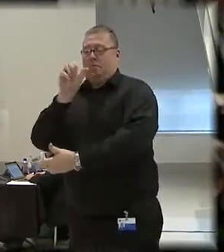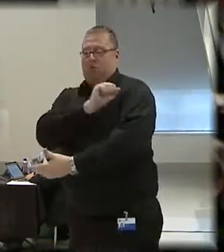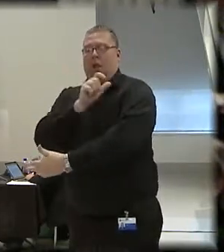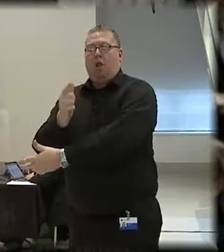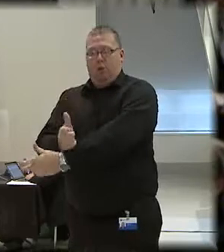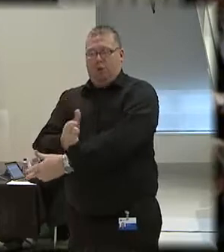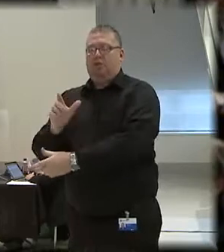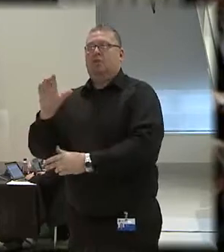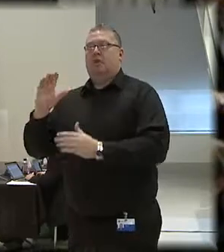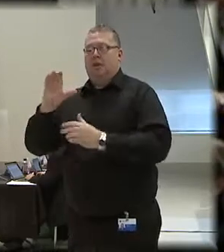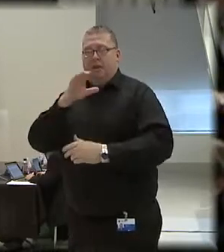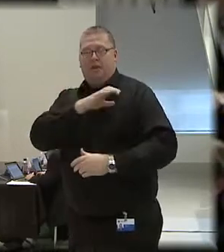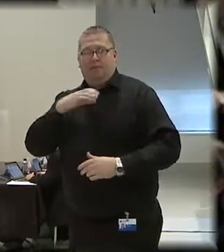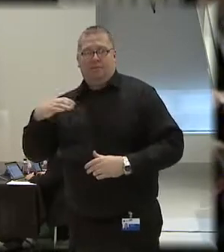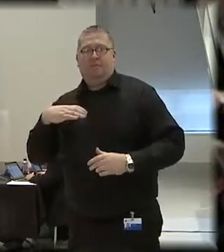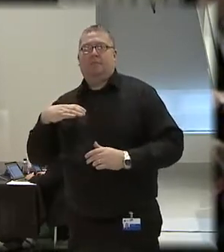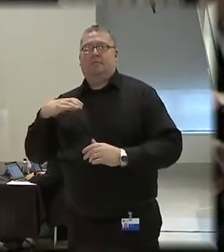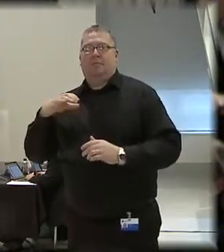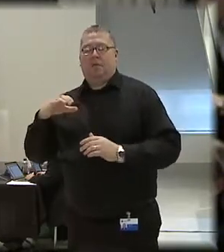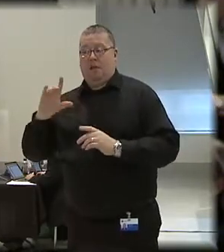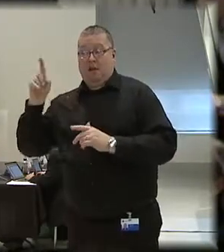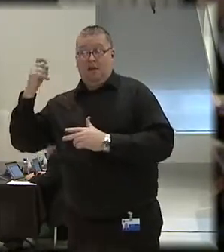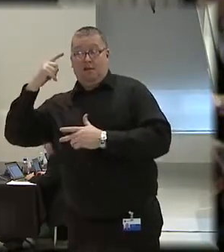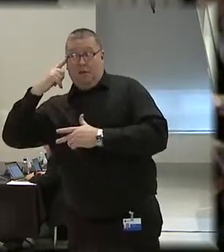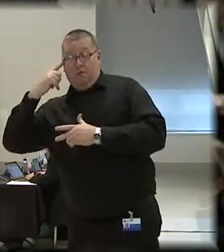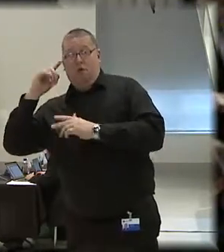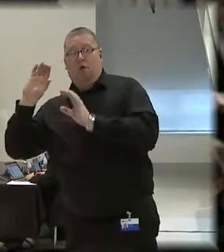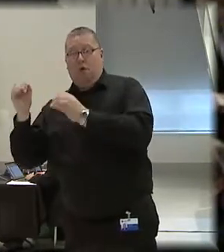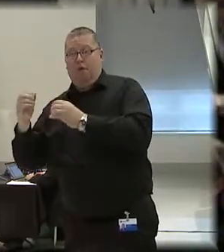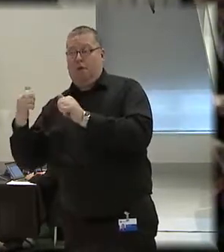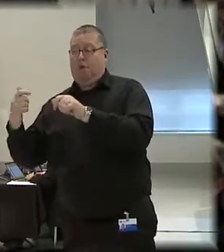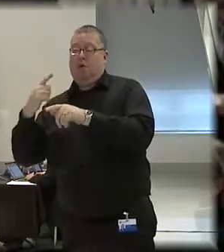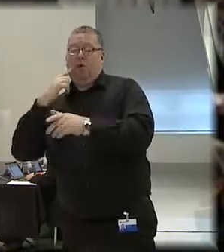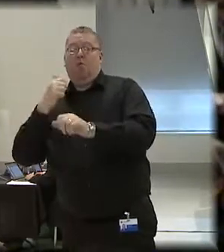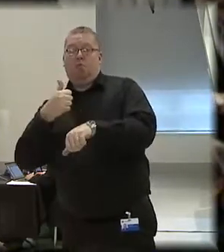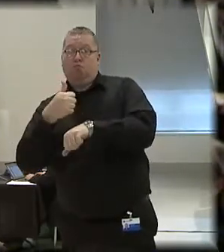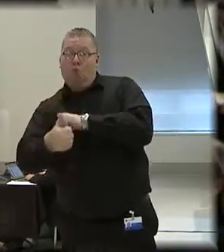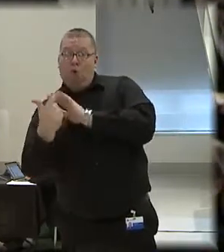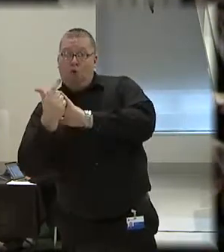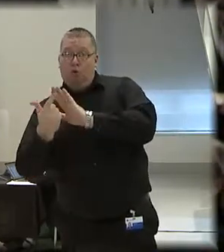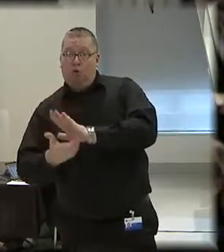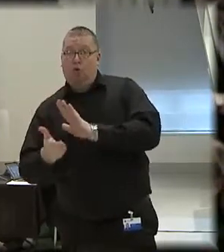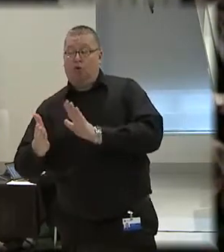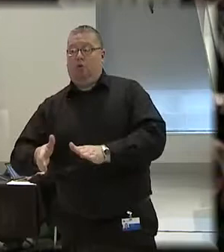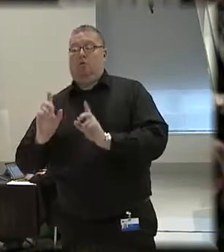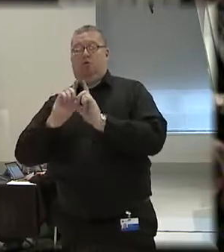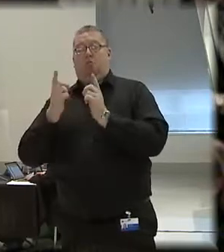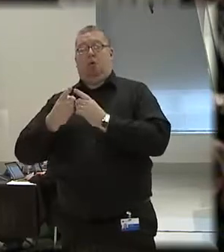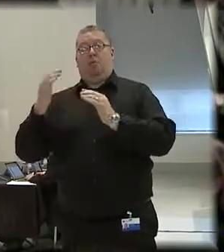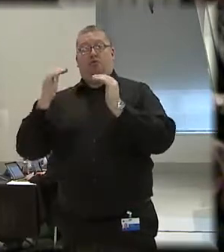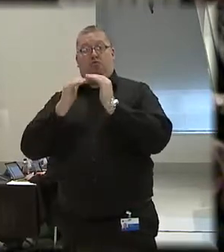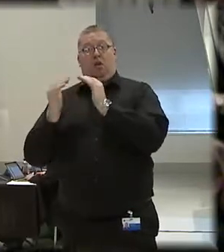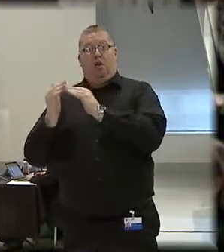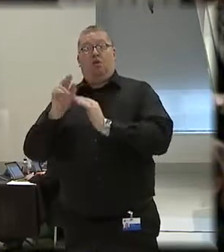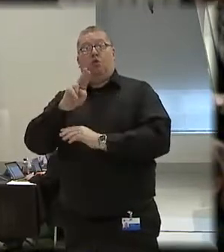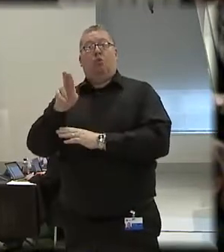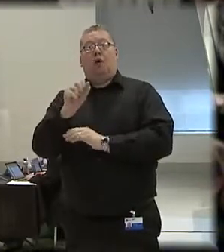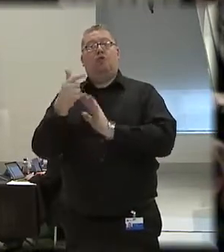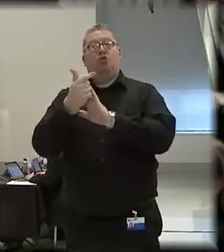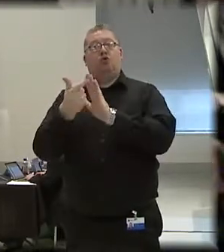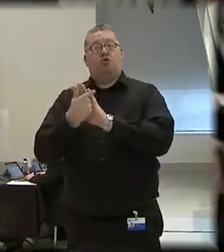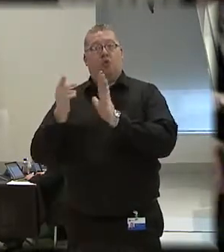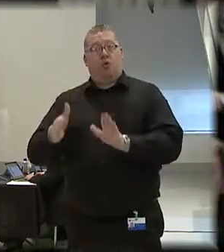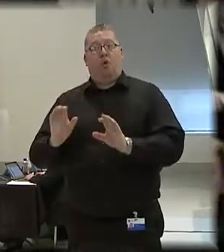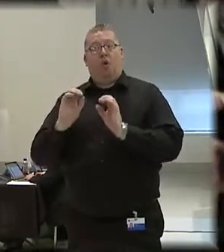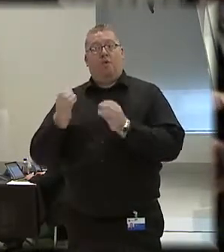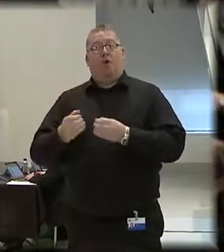Department, the governor's office, the prosecuting attorney, the Department of Justice, United States Attorney's Office, the local